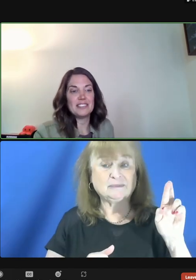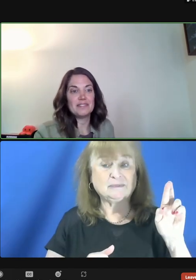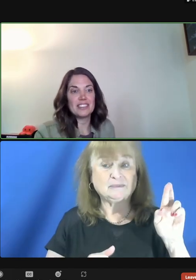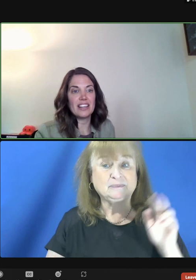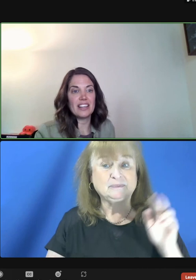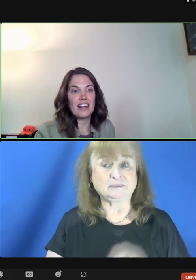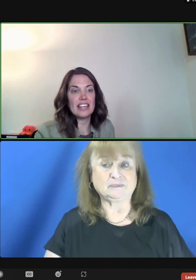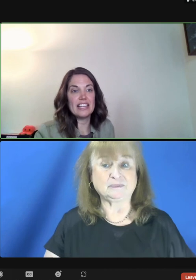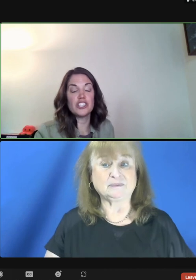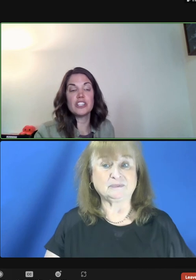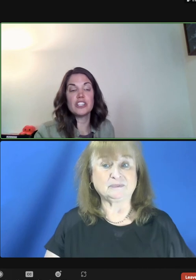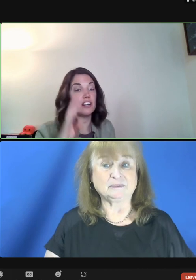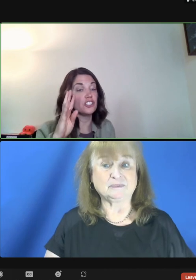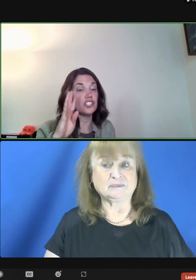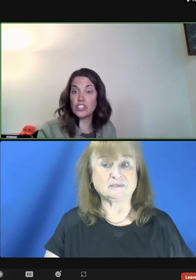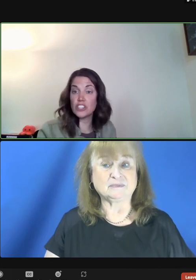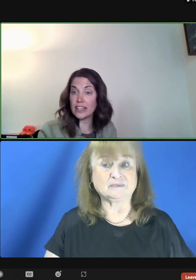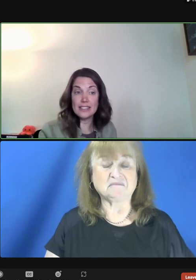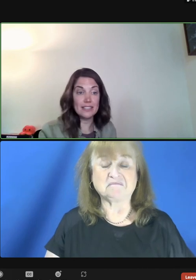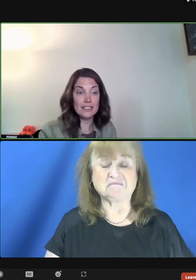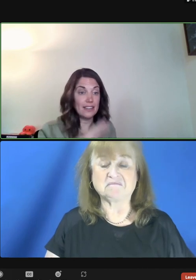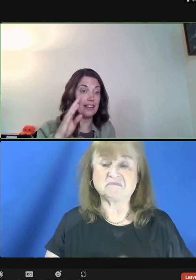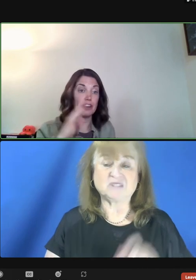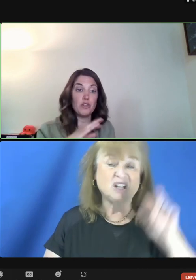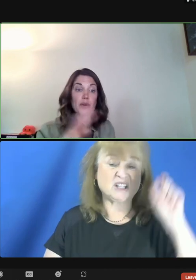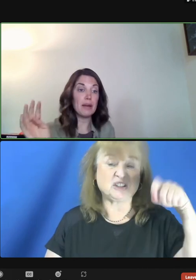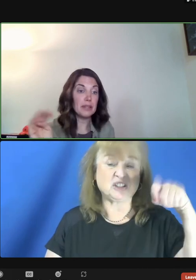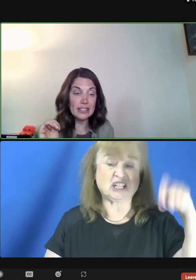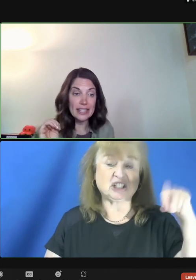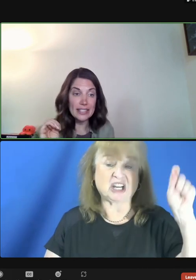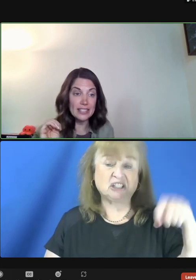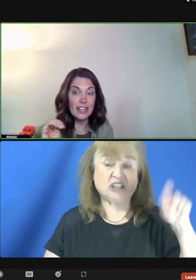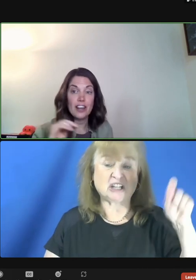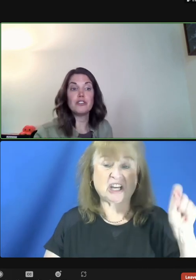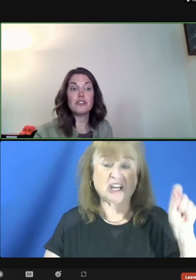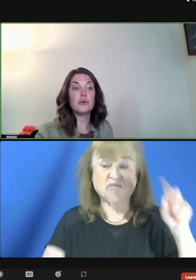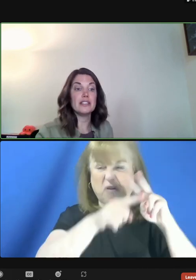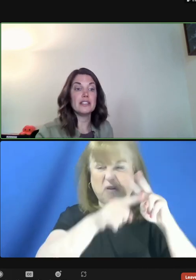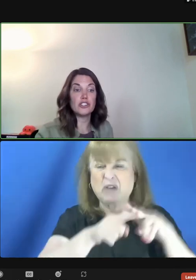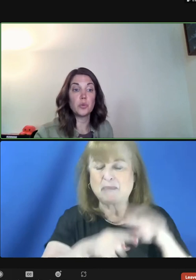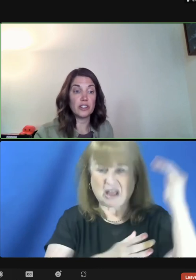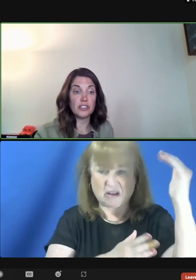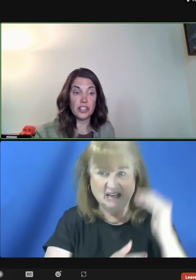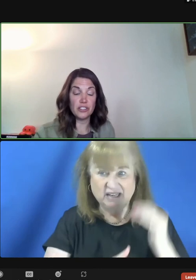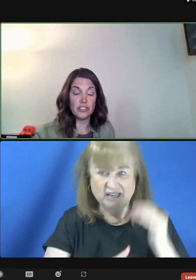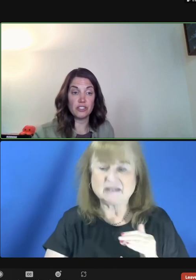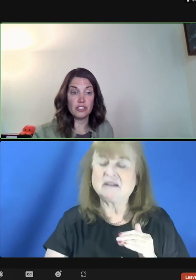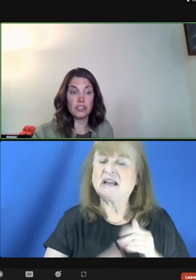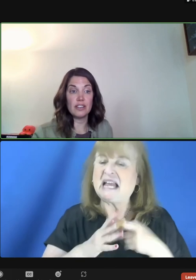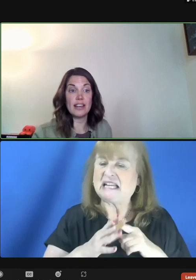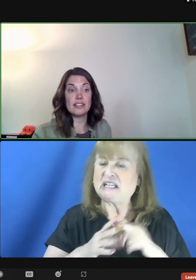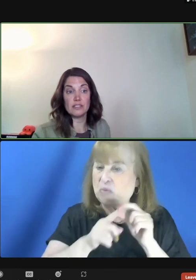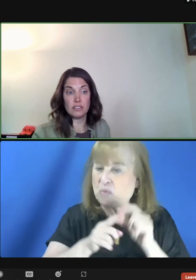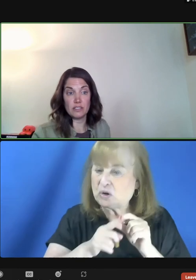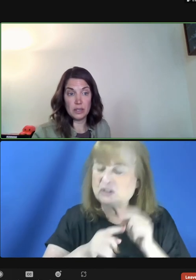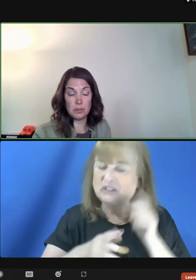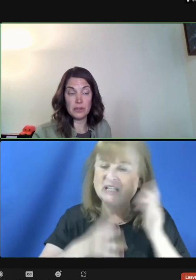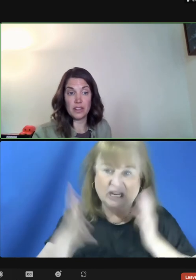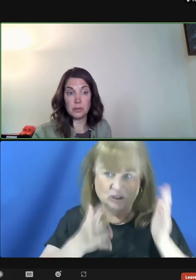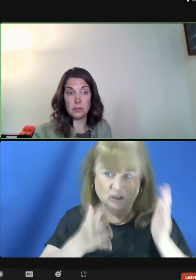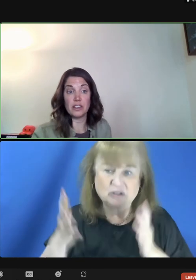is just a checklist, like a vocabulary list of those initial words and gestures